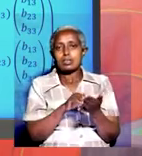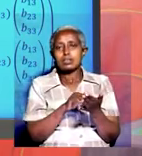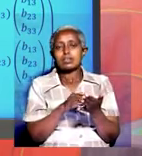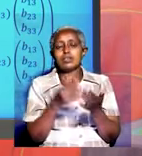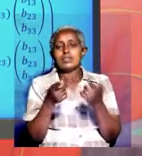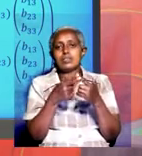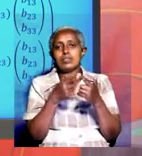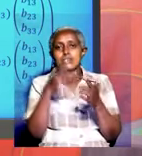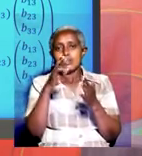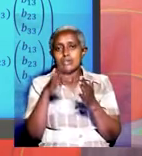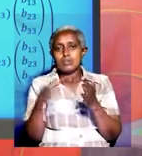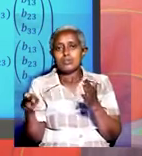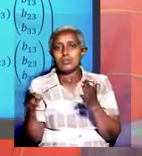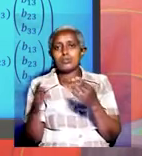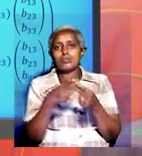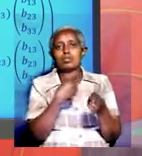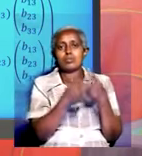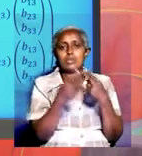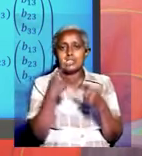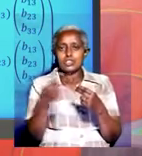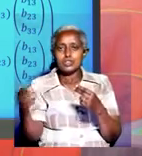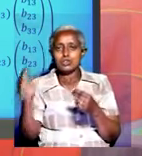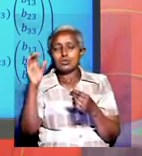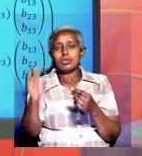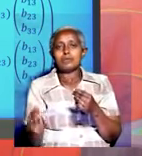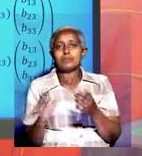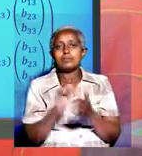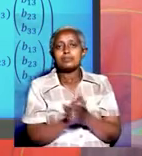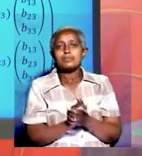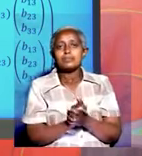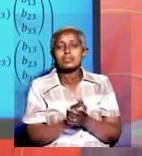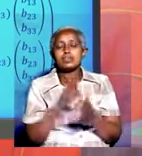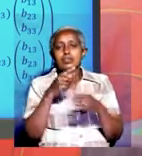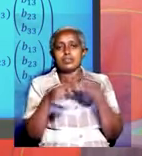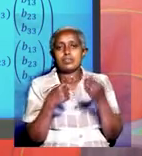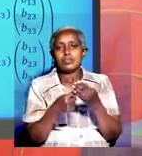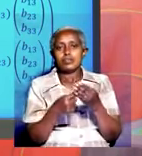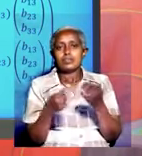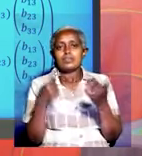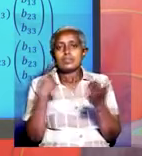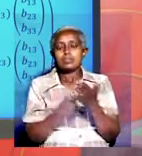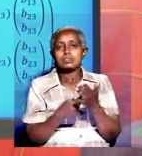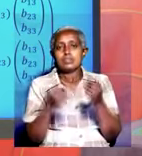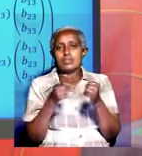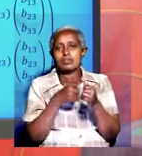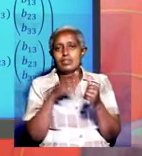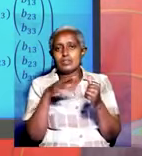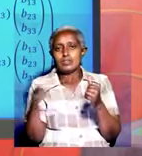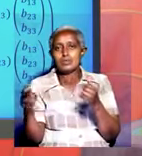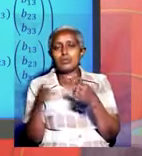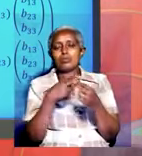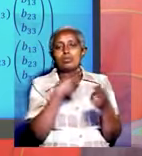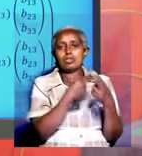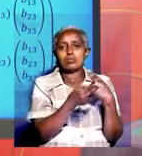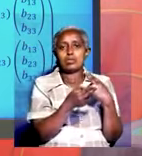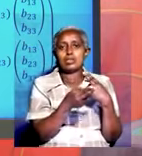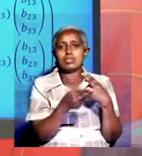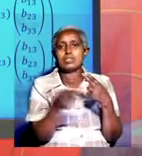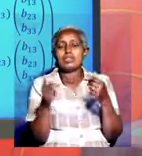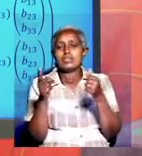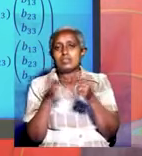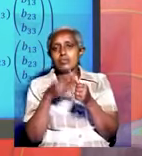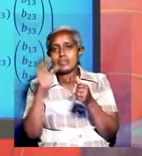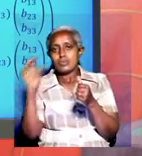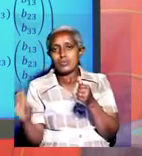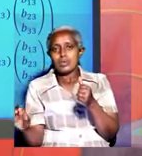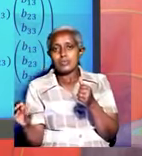the second row also multiplies each column. Therefore, this first row multiplies the first